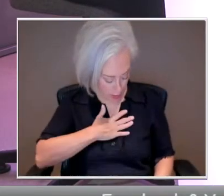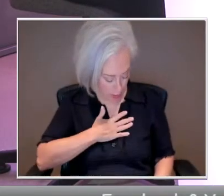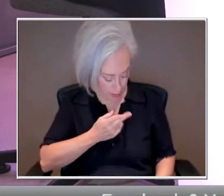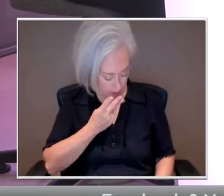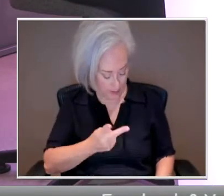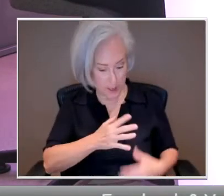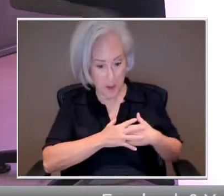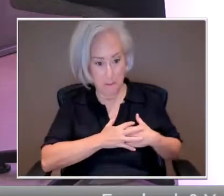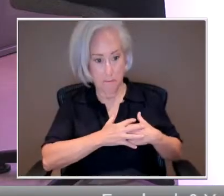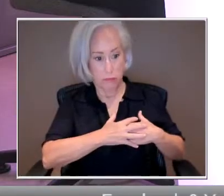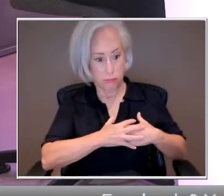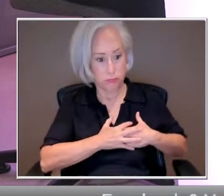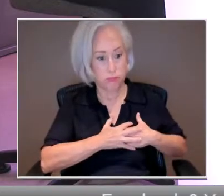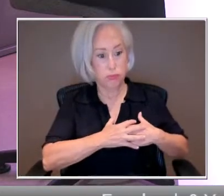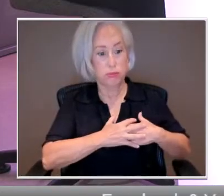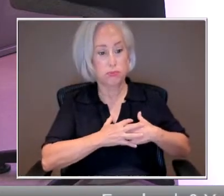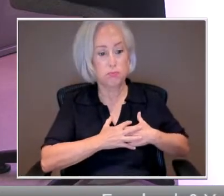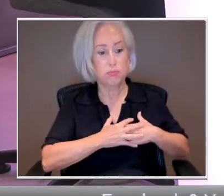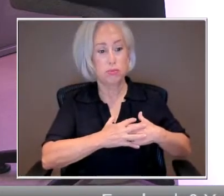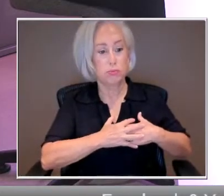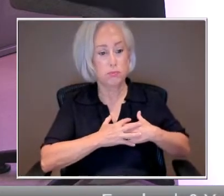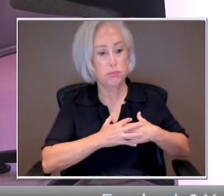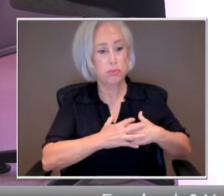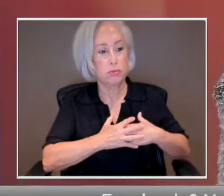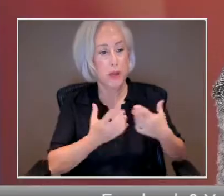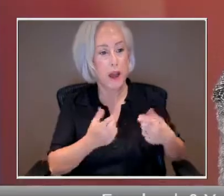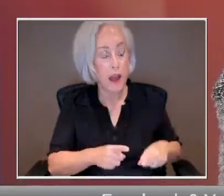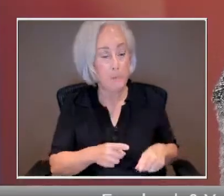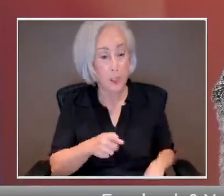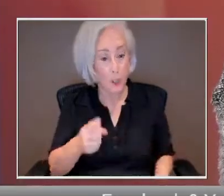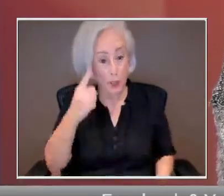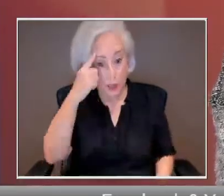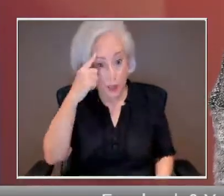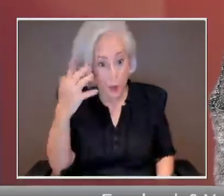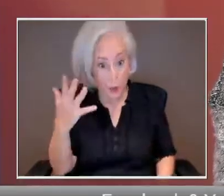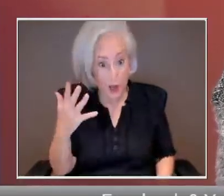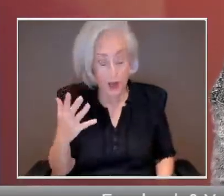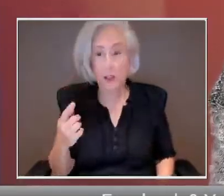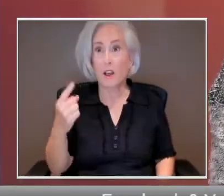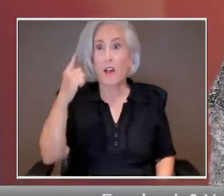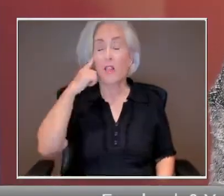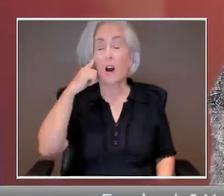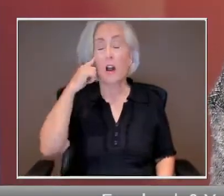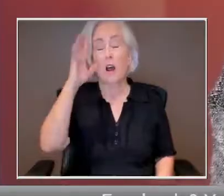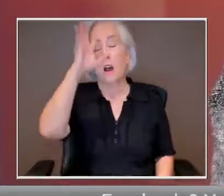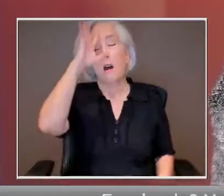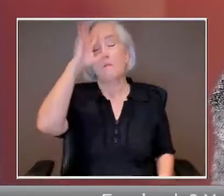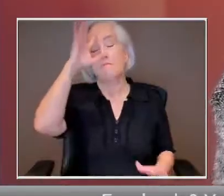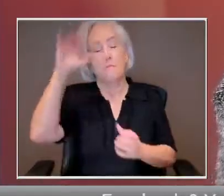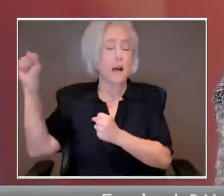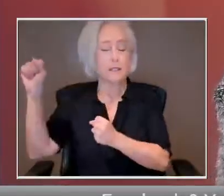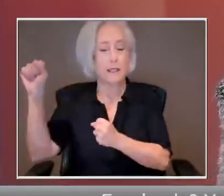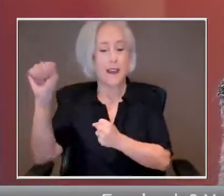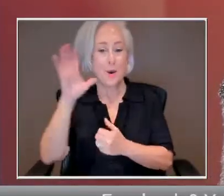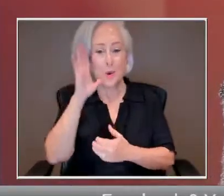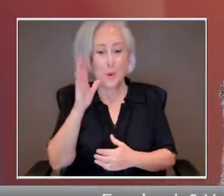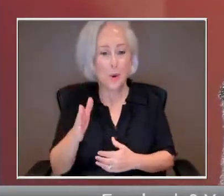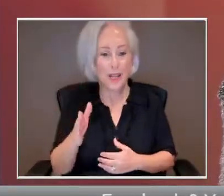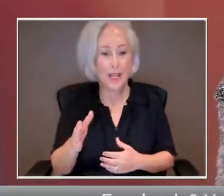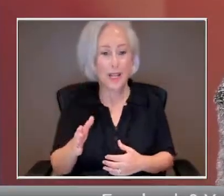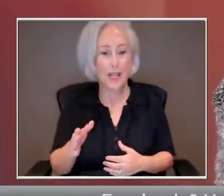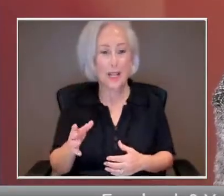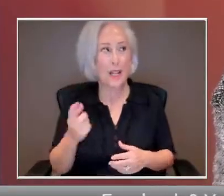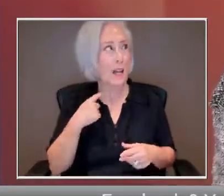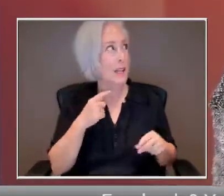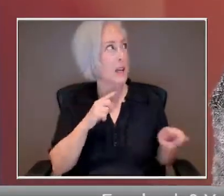your shirt. What were you thinking? At first I thought I'm going to pass out. Mm-hmm. And I did kind of look around.